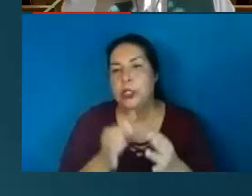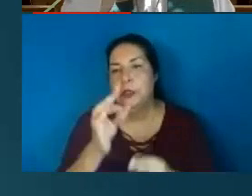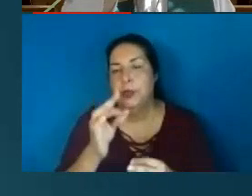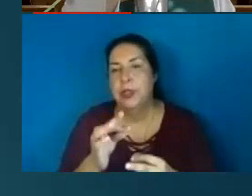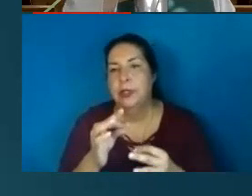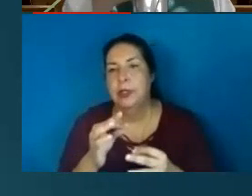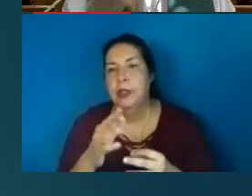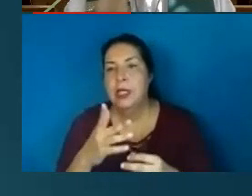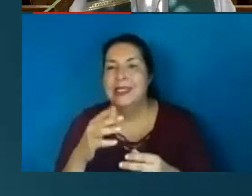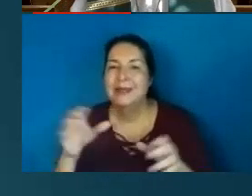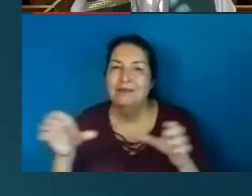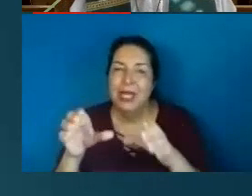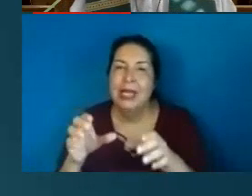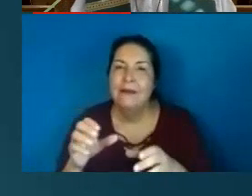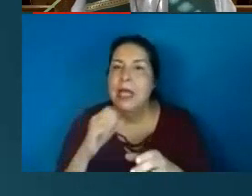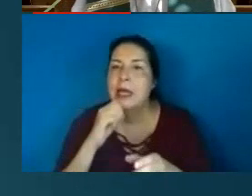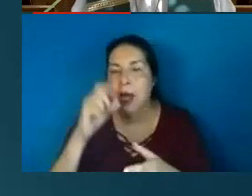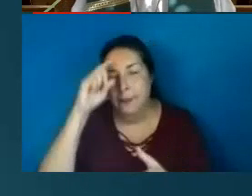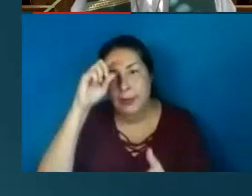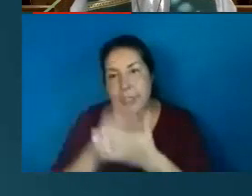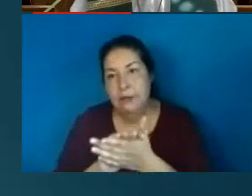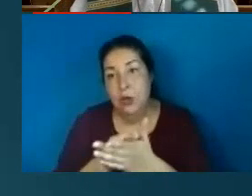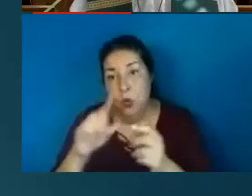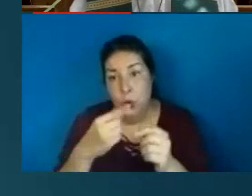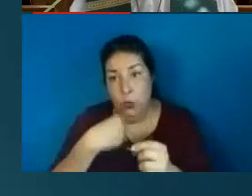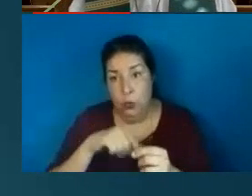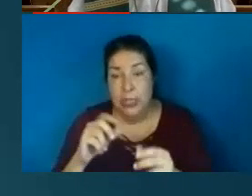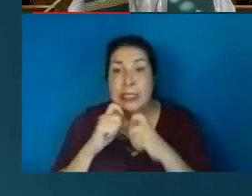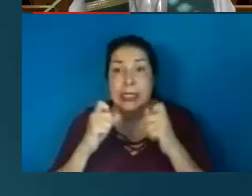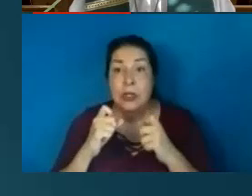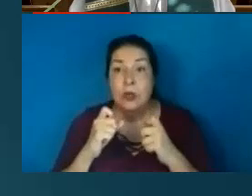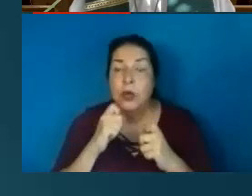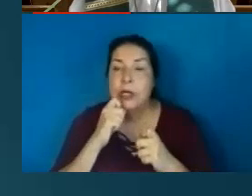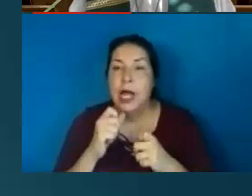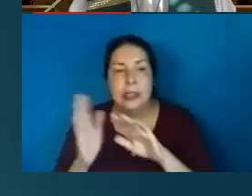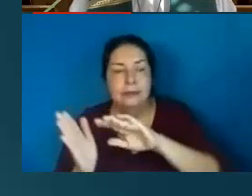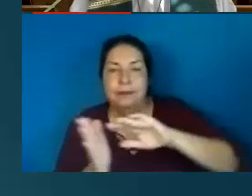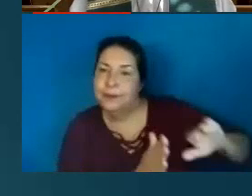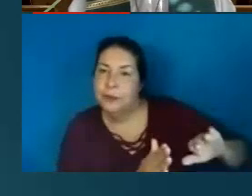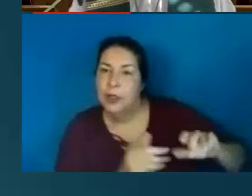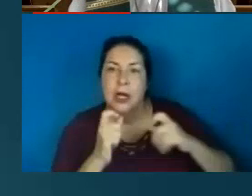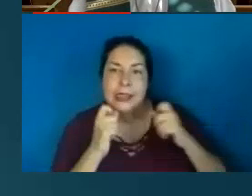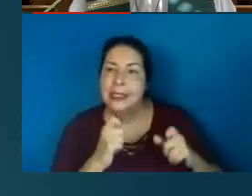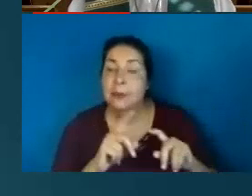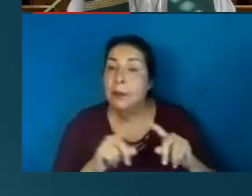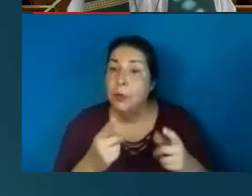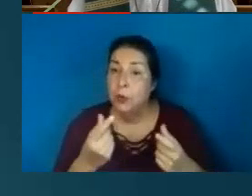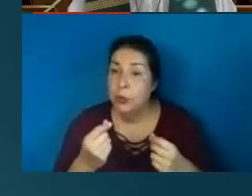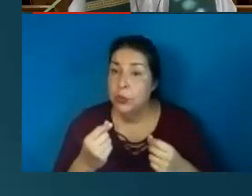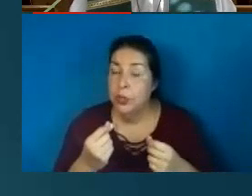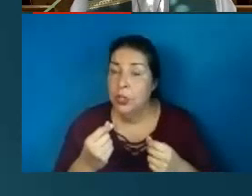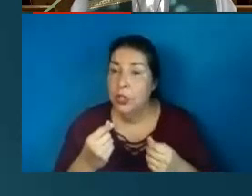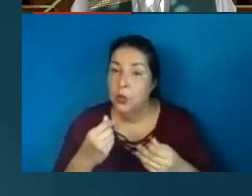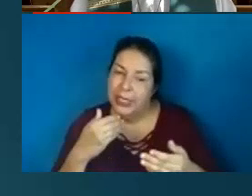unbelief. When we sin, we are not turning away from our sins, but we are turning ever closer to